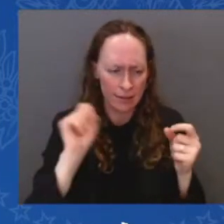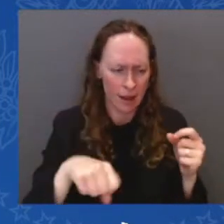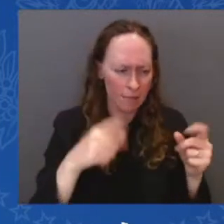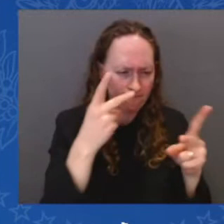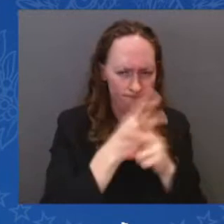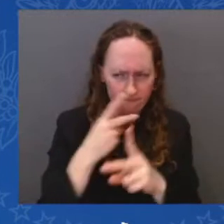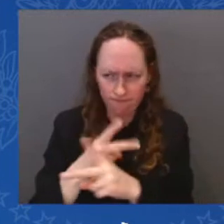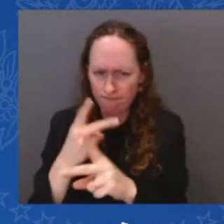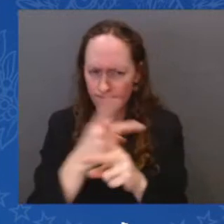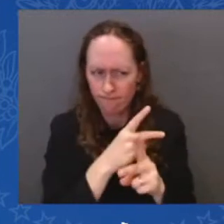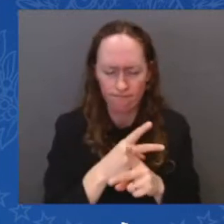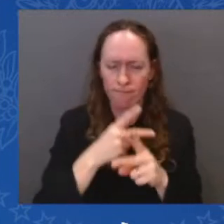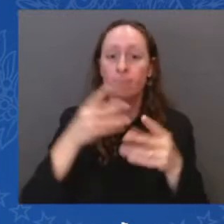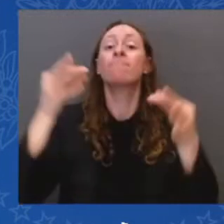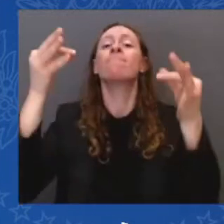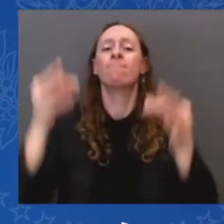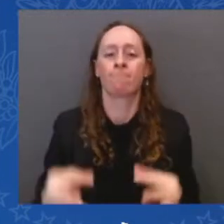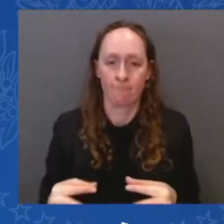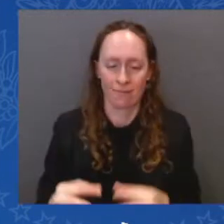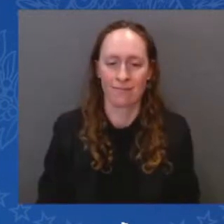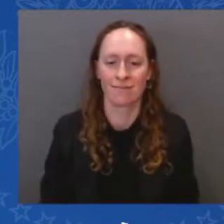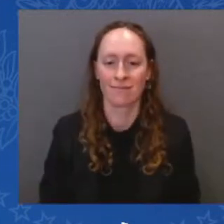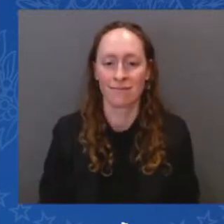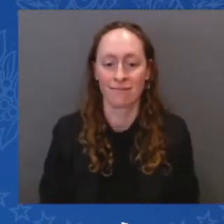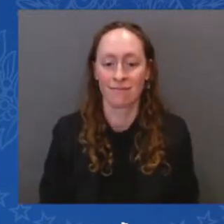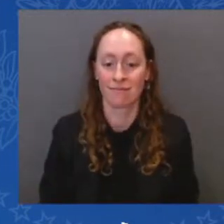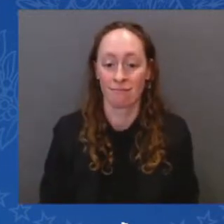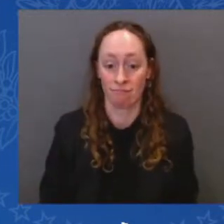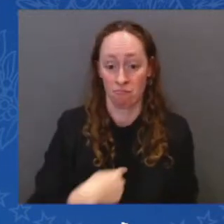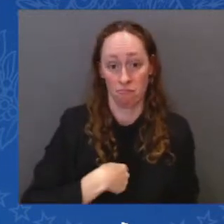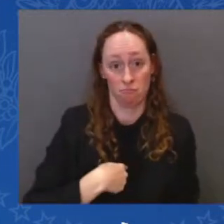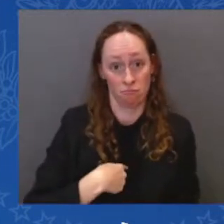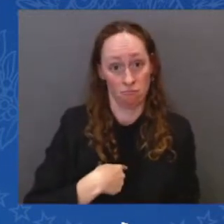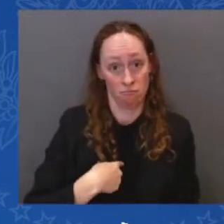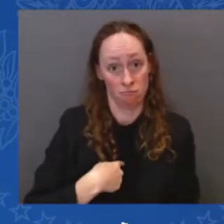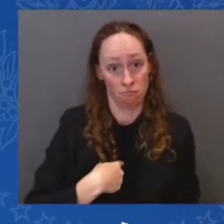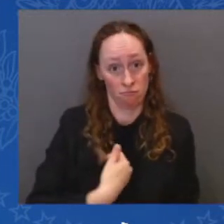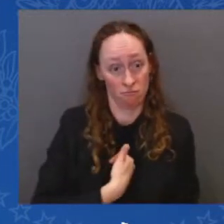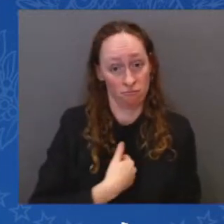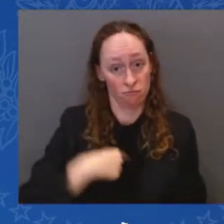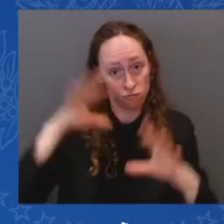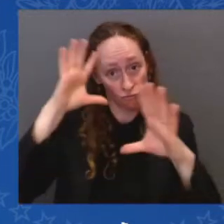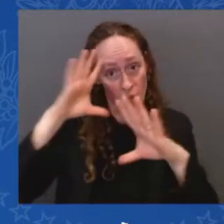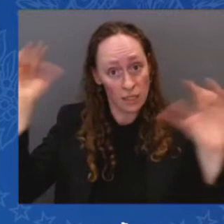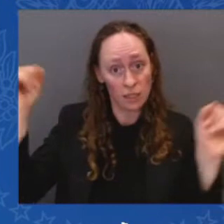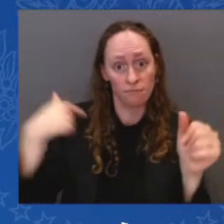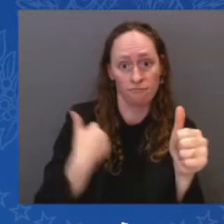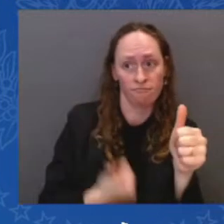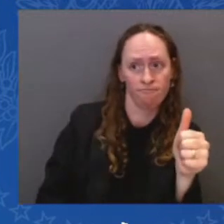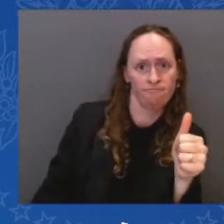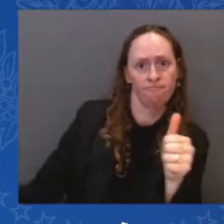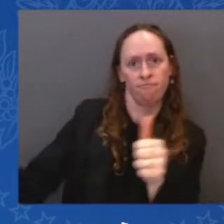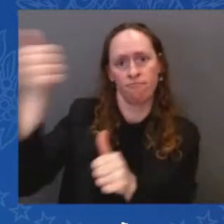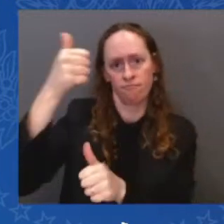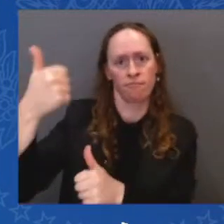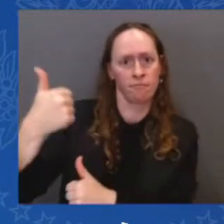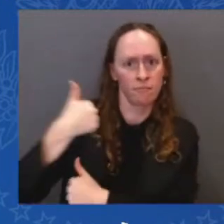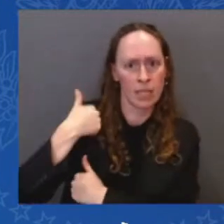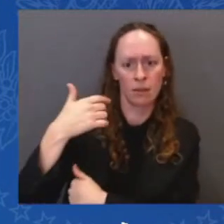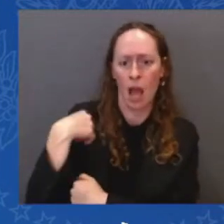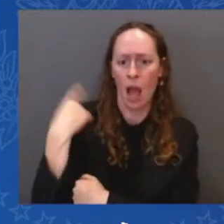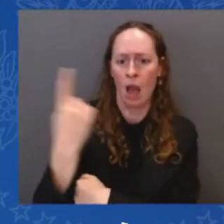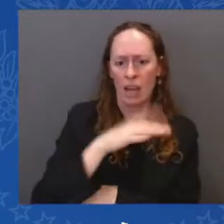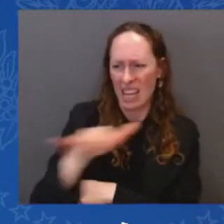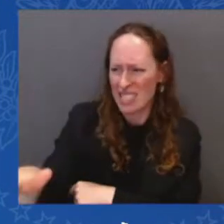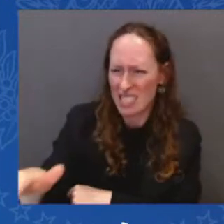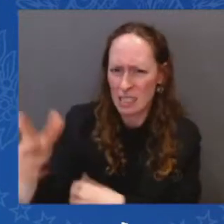I've relied on Mark's counsel because I know he always gives it to me straight, no matter what. He